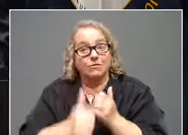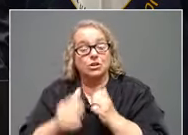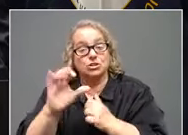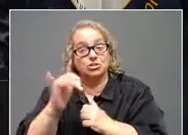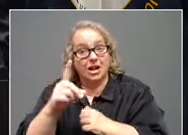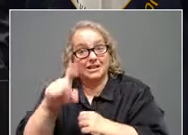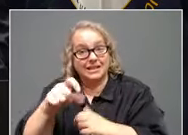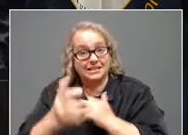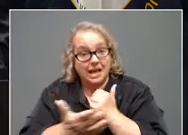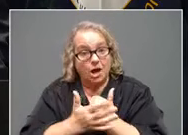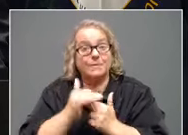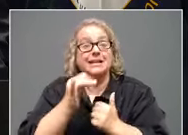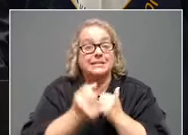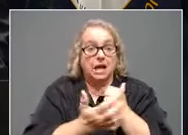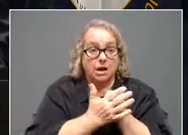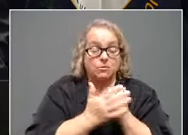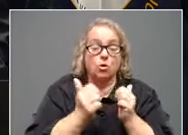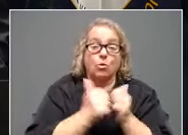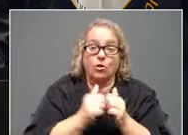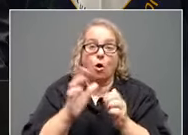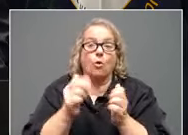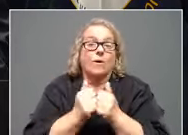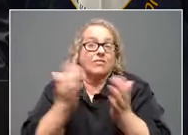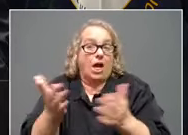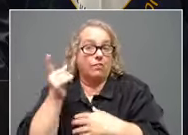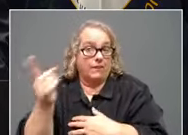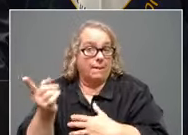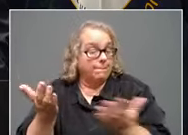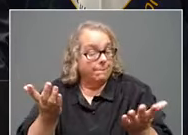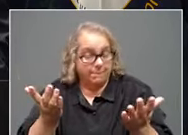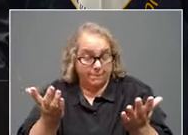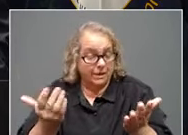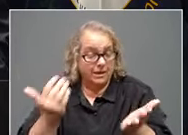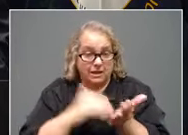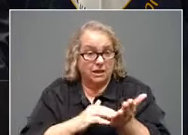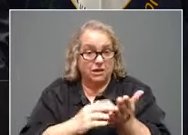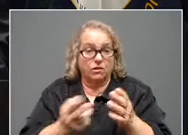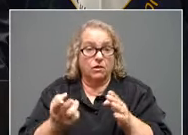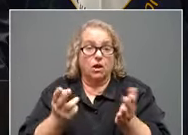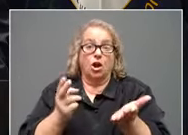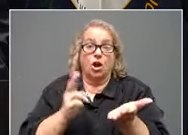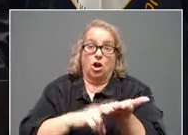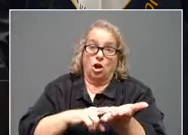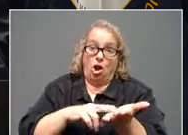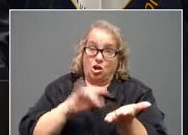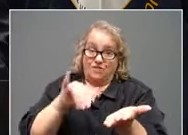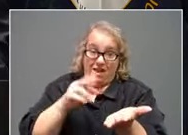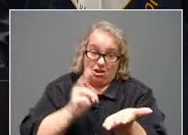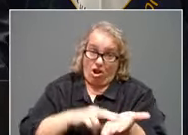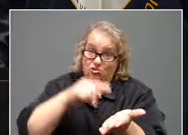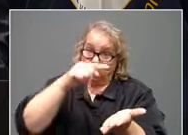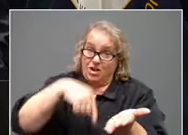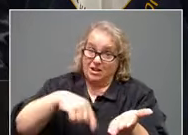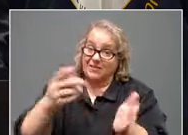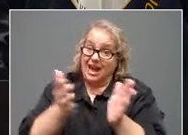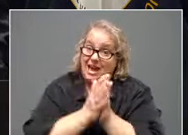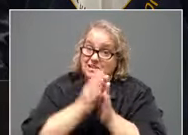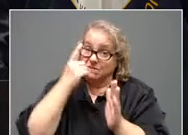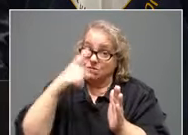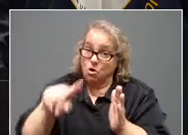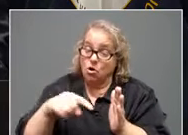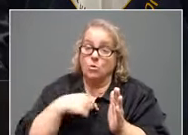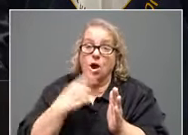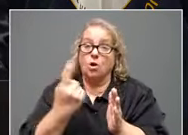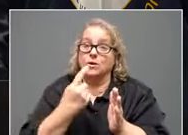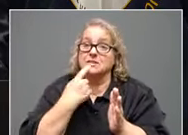with or without them. Again. The contract that they've asked for, where we always said we were going to look at